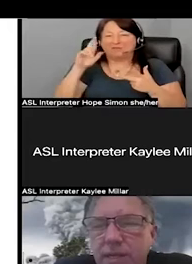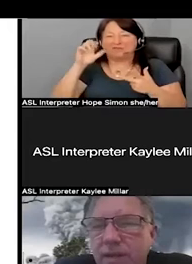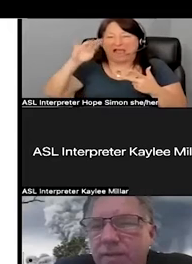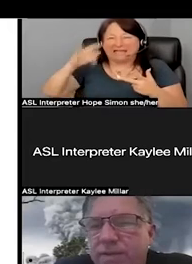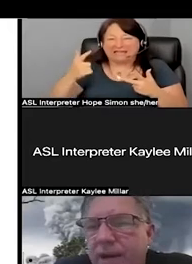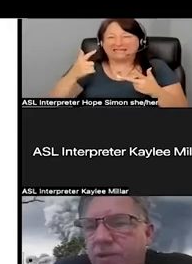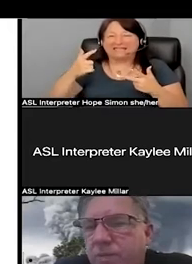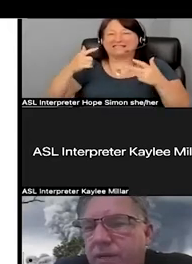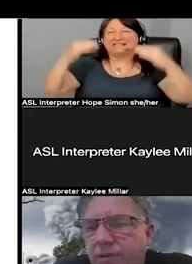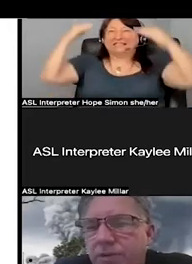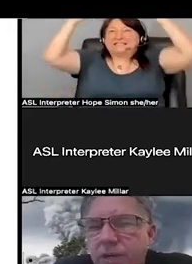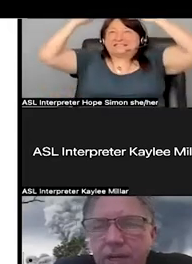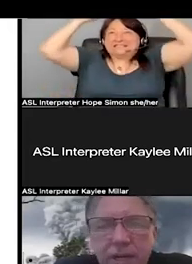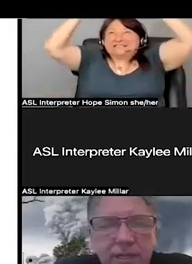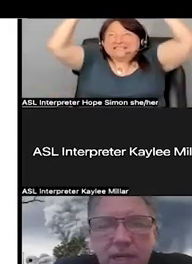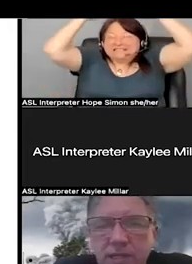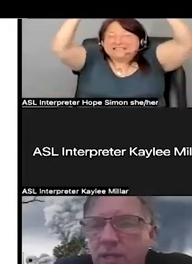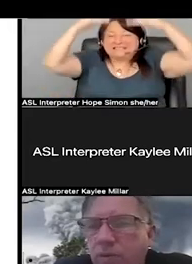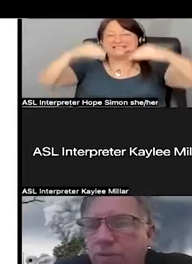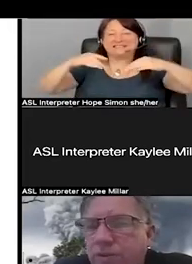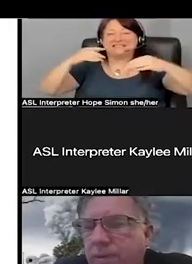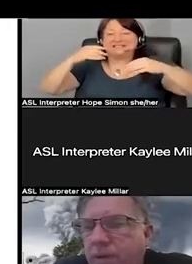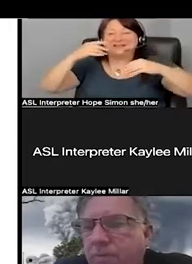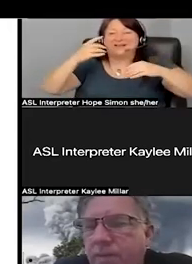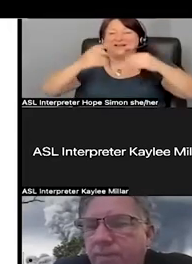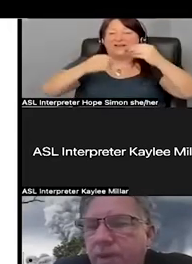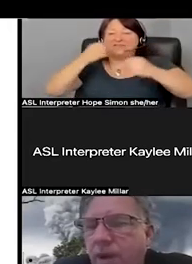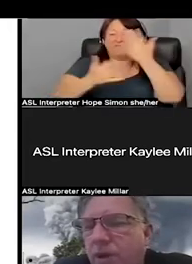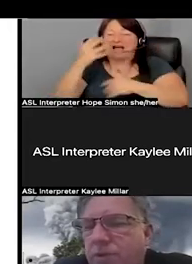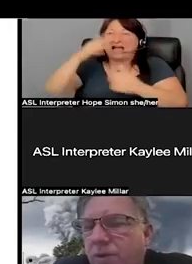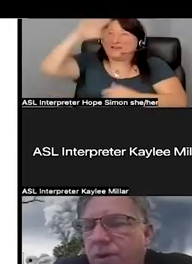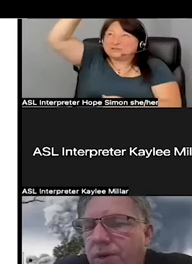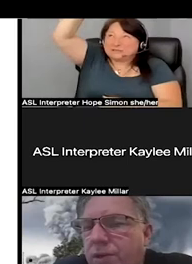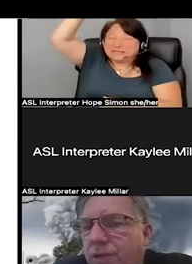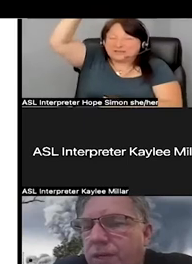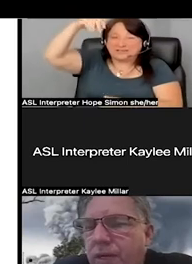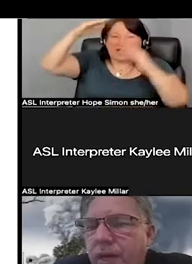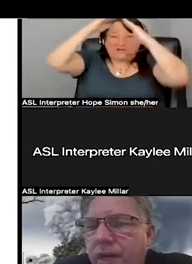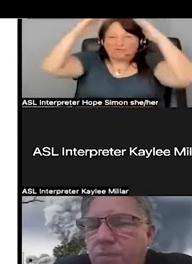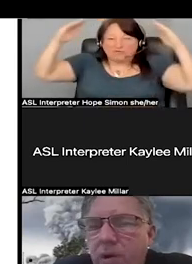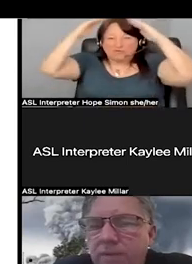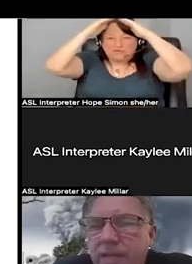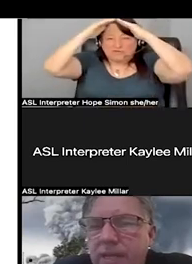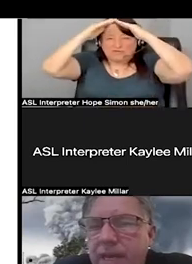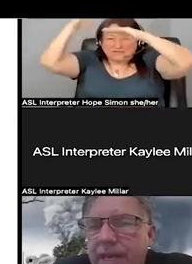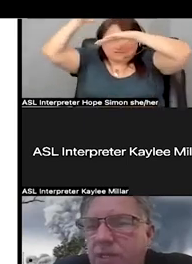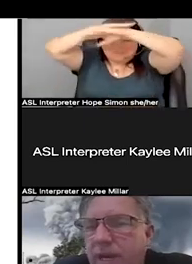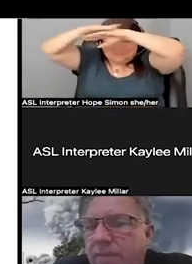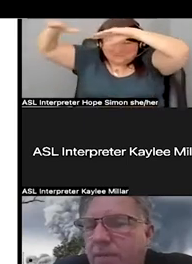ceilings, fire sprinklers, and essential rooftop equipment also are included as part of